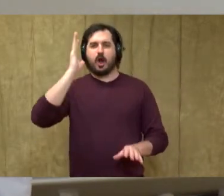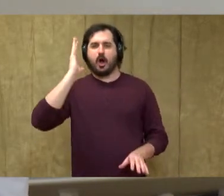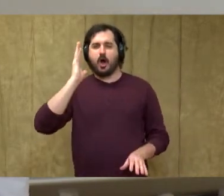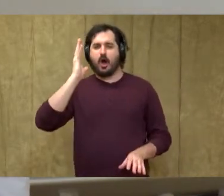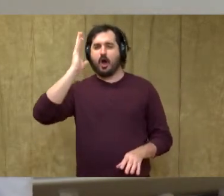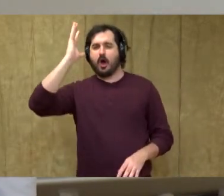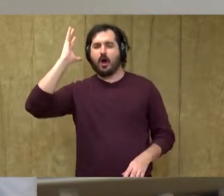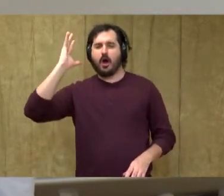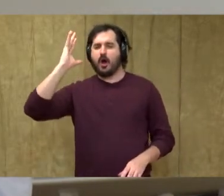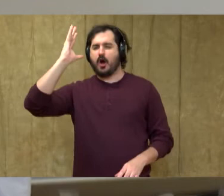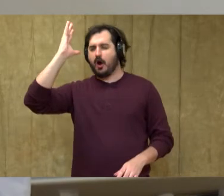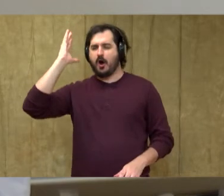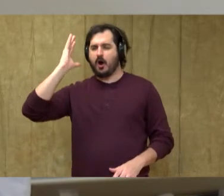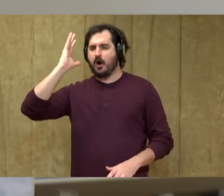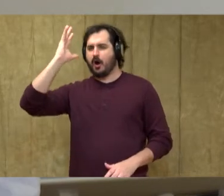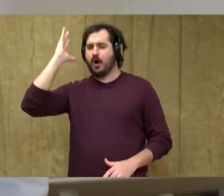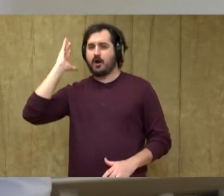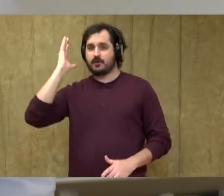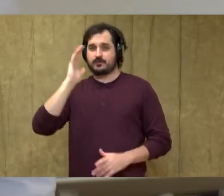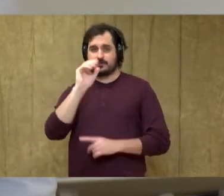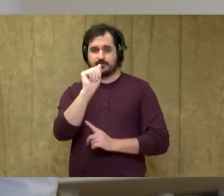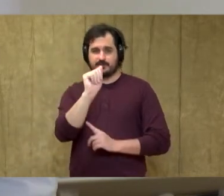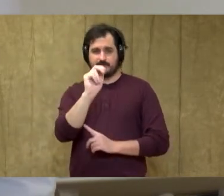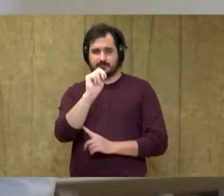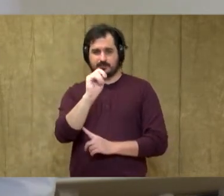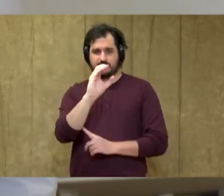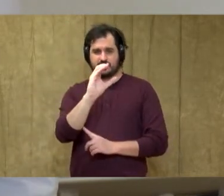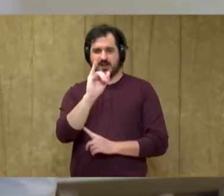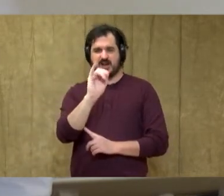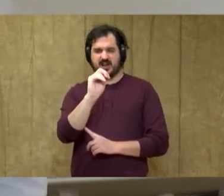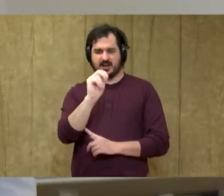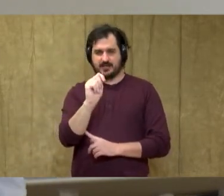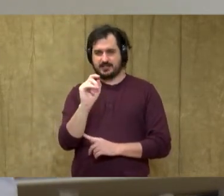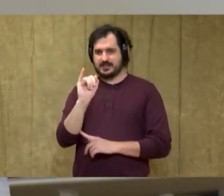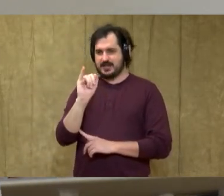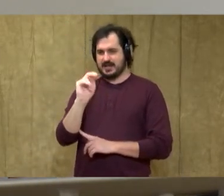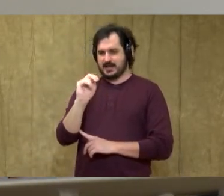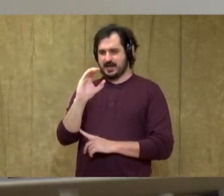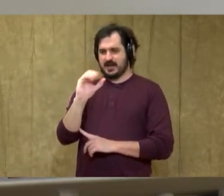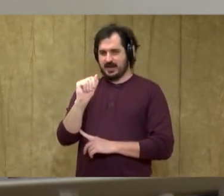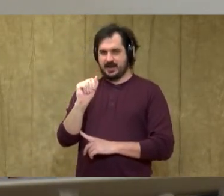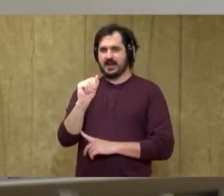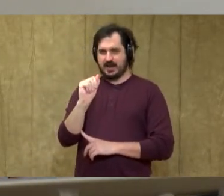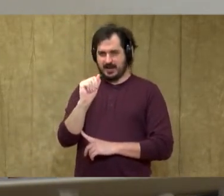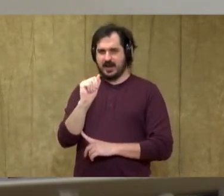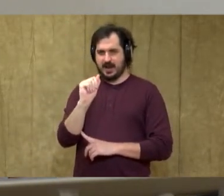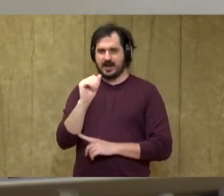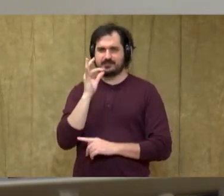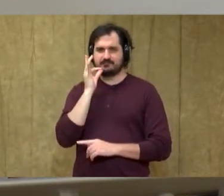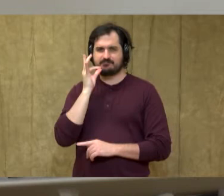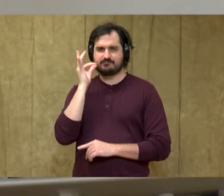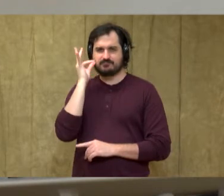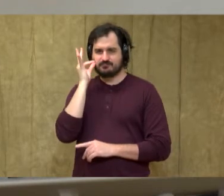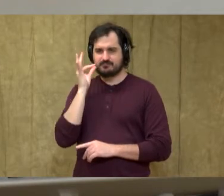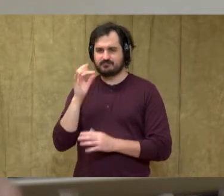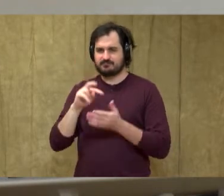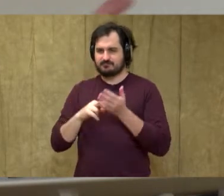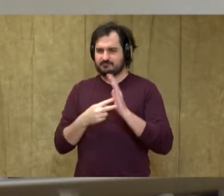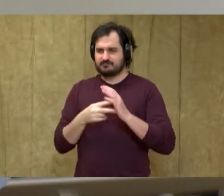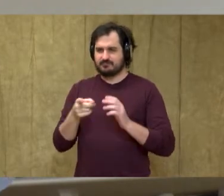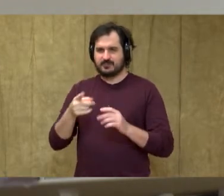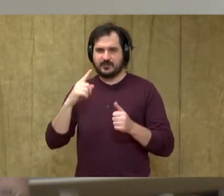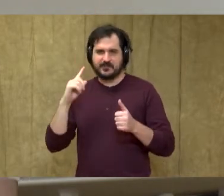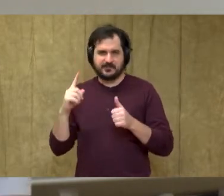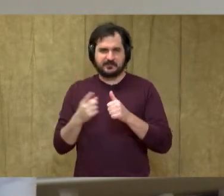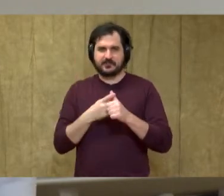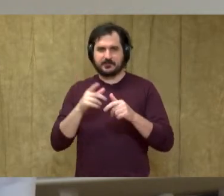first people known to eat the potato. Oh, so this means a long, long time ago.